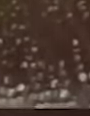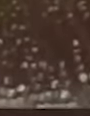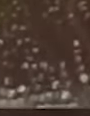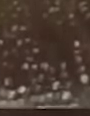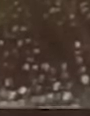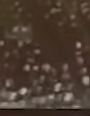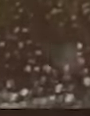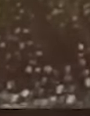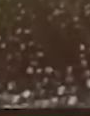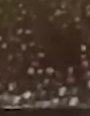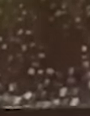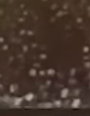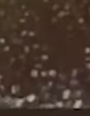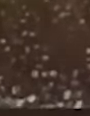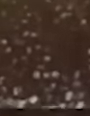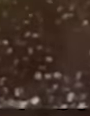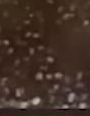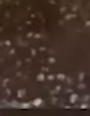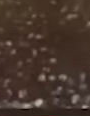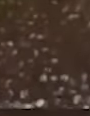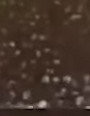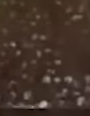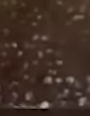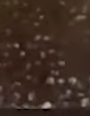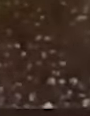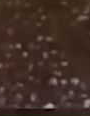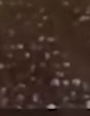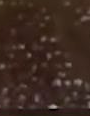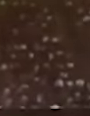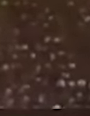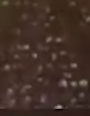You came here with hunger. What do you do?